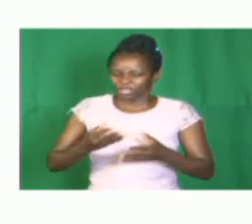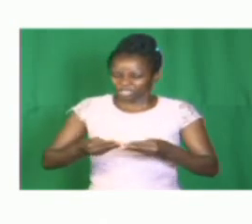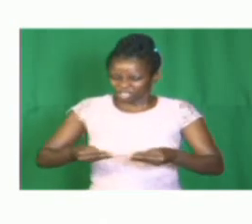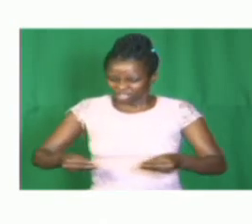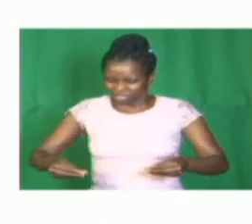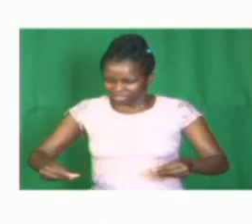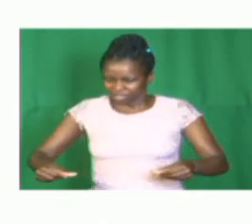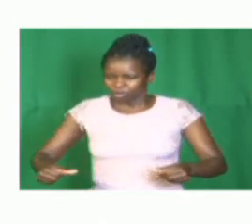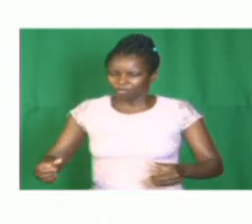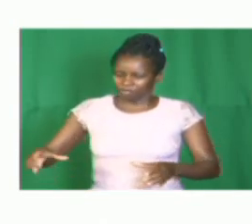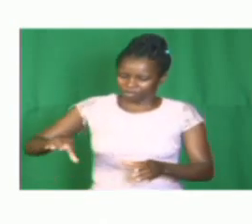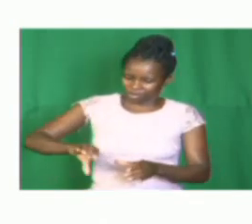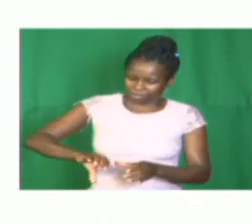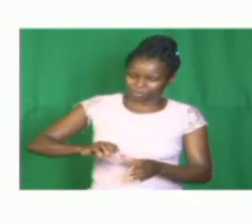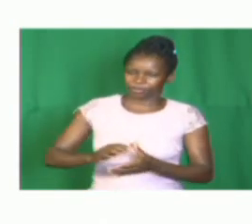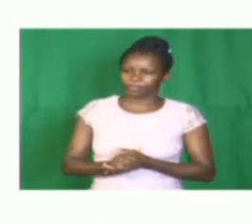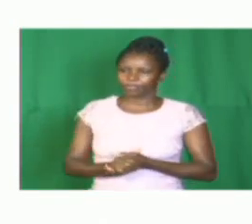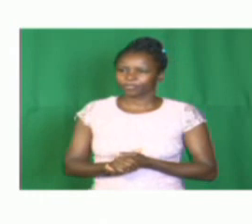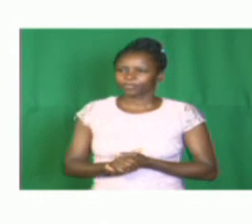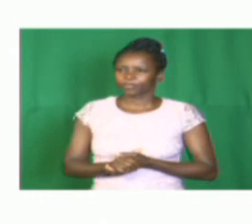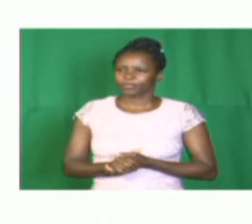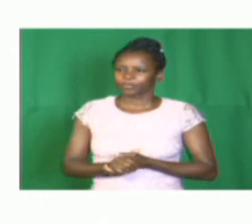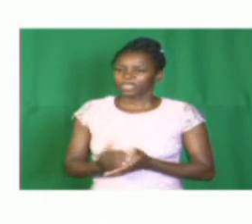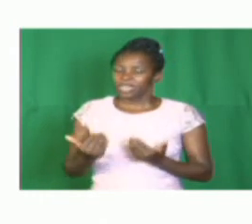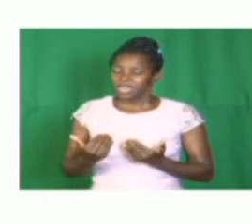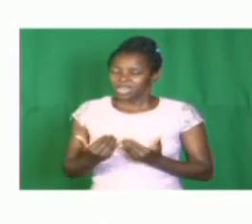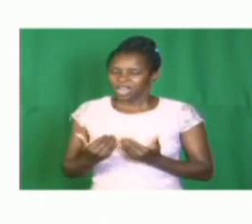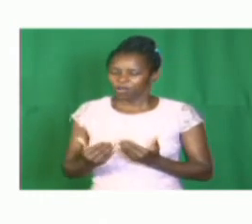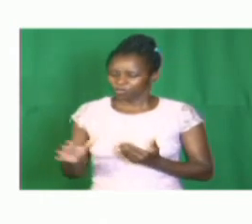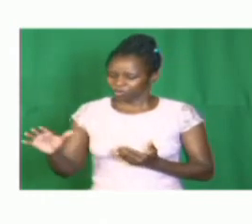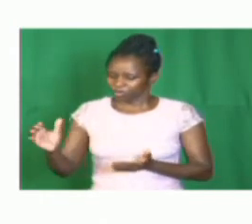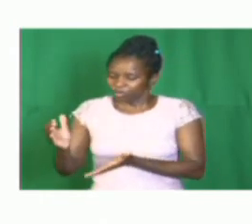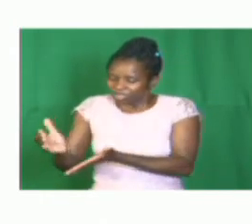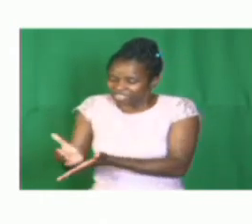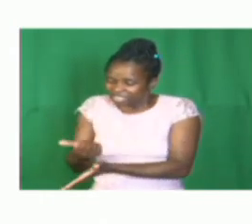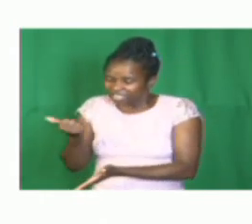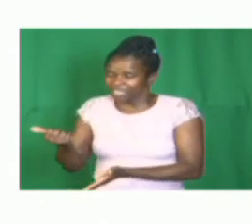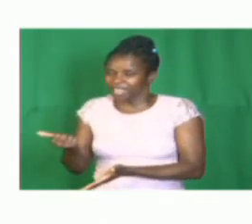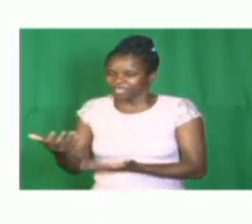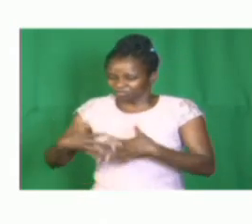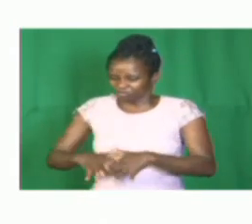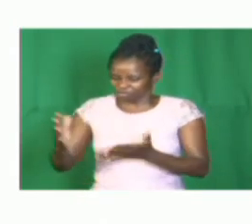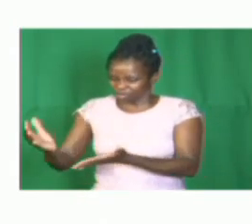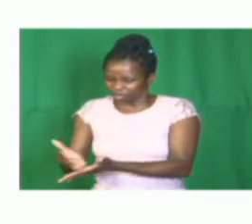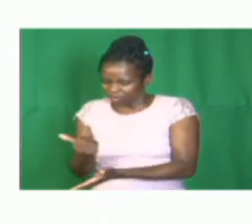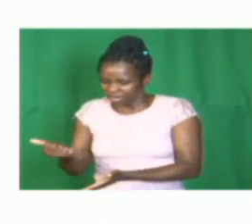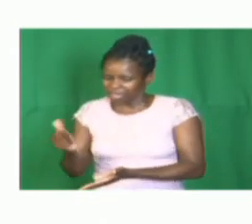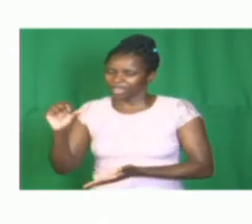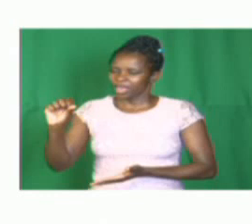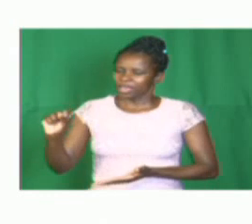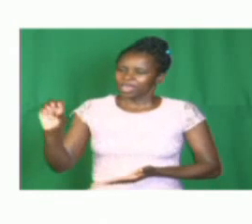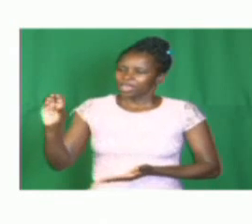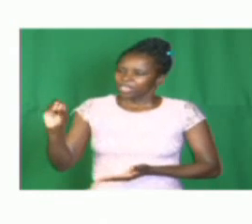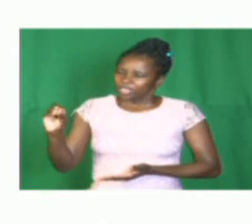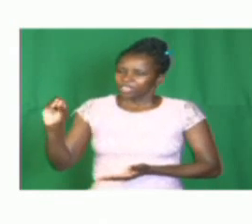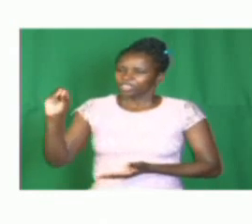in a liquid. Now when we combine, dear learners, when we combine a solute and